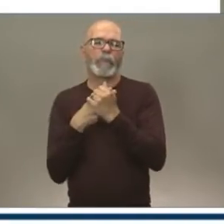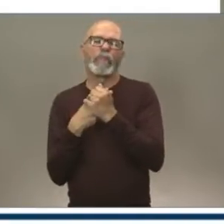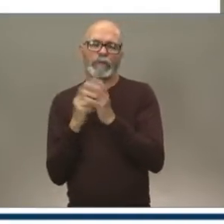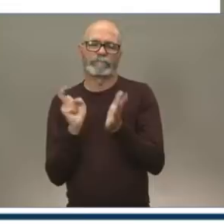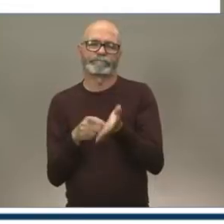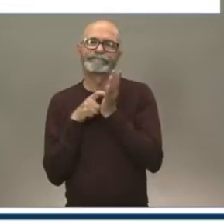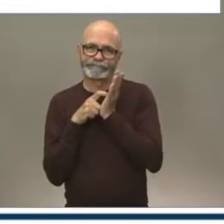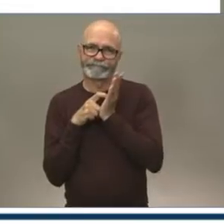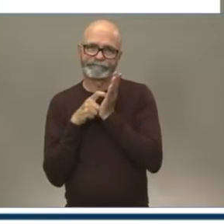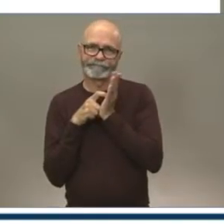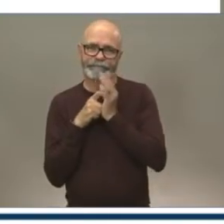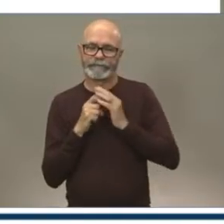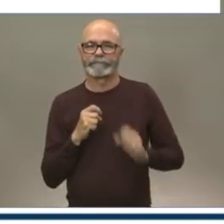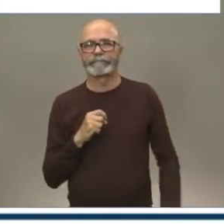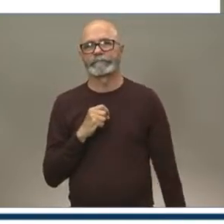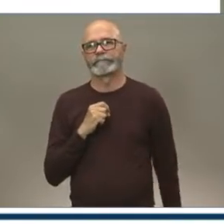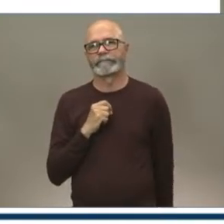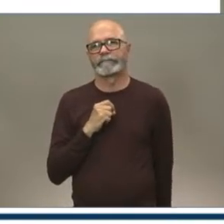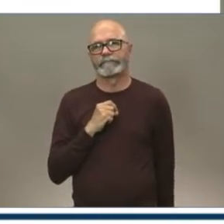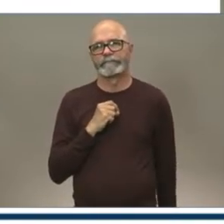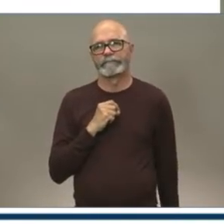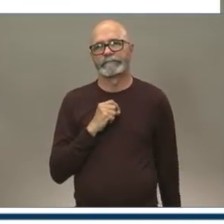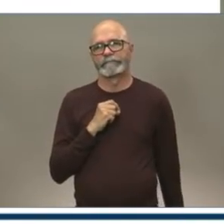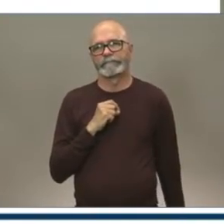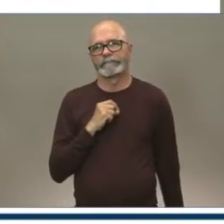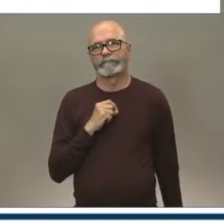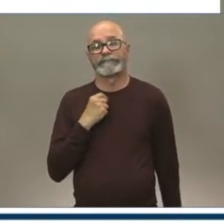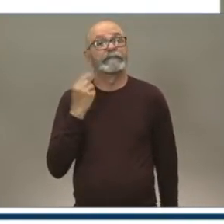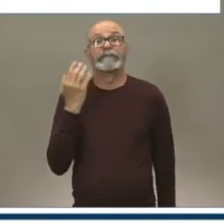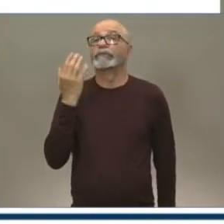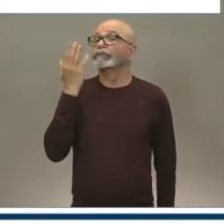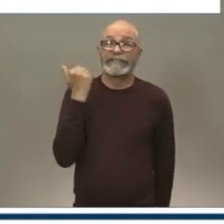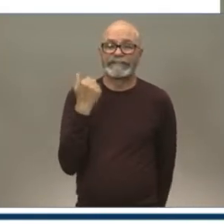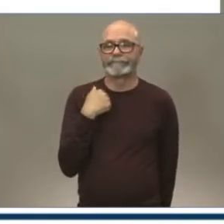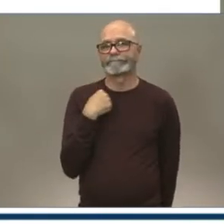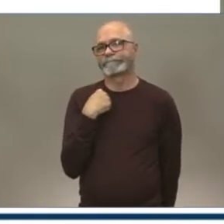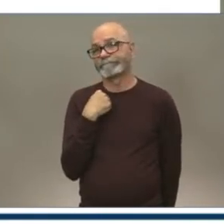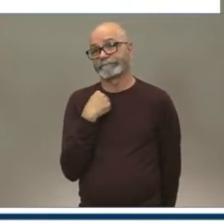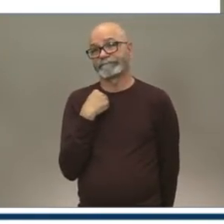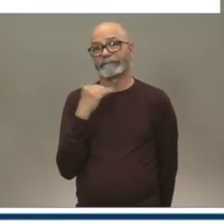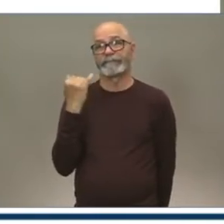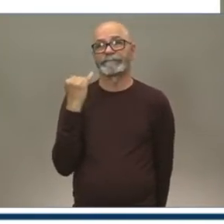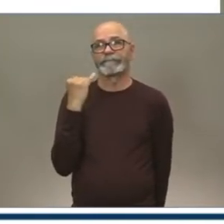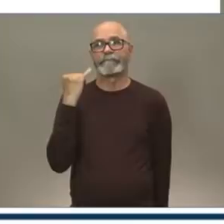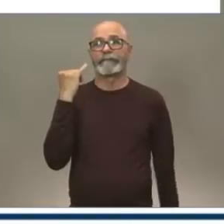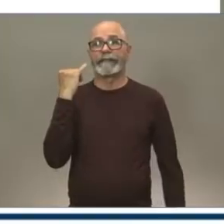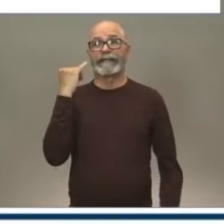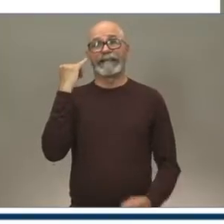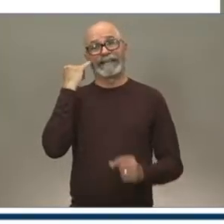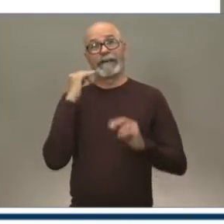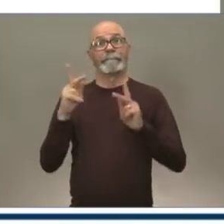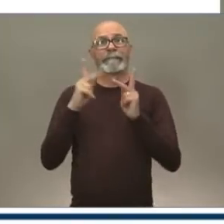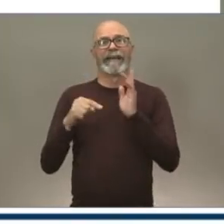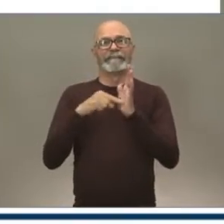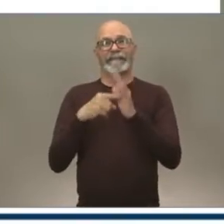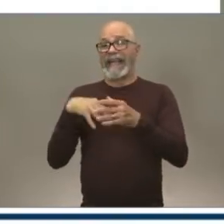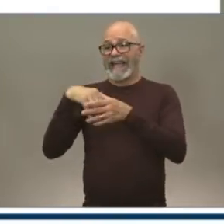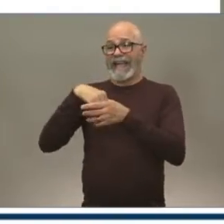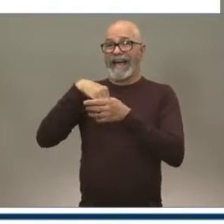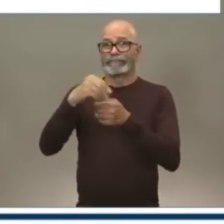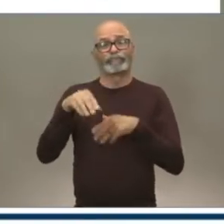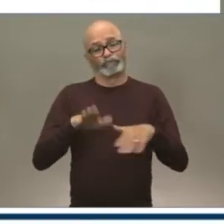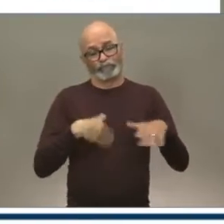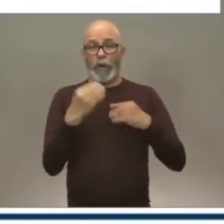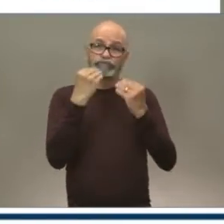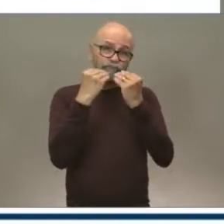because of two things. We're now moving into the seasons where patios and restaurants are opening up, and we need to be clear what